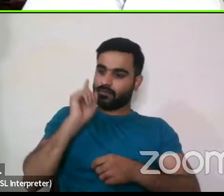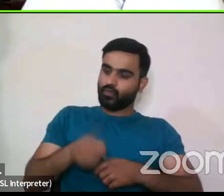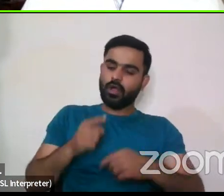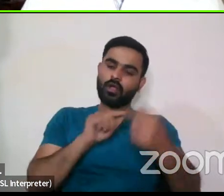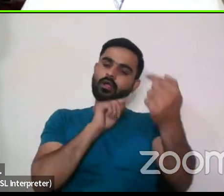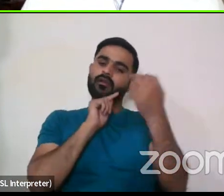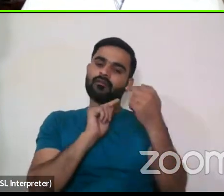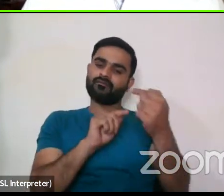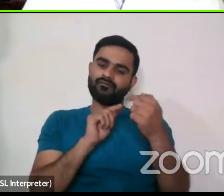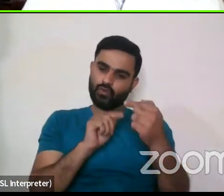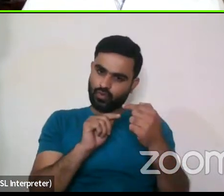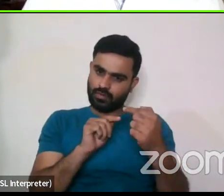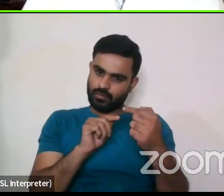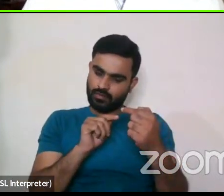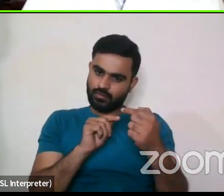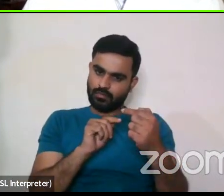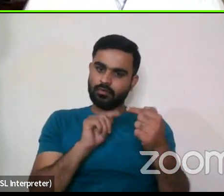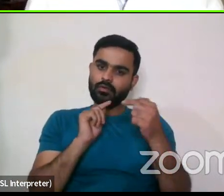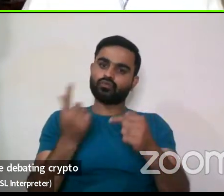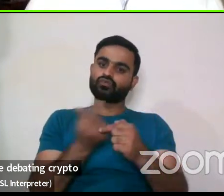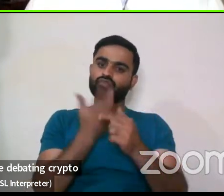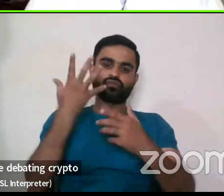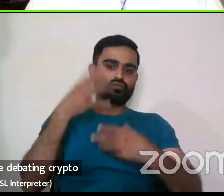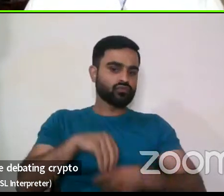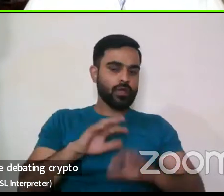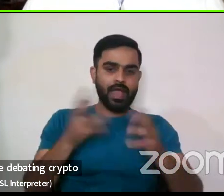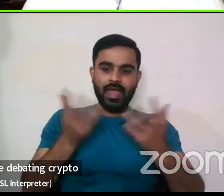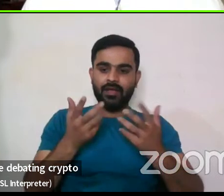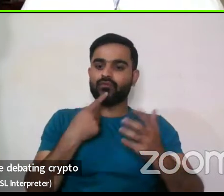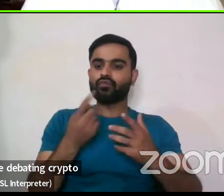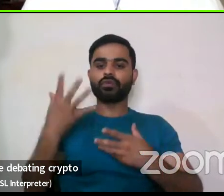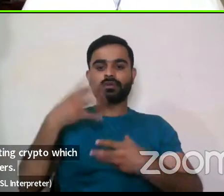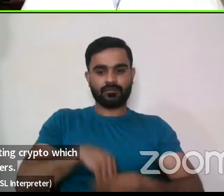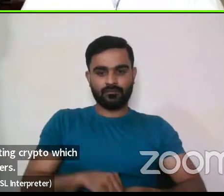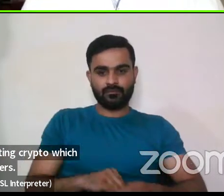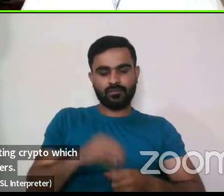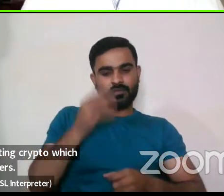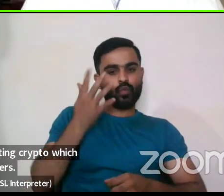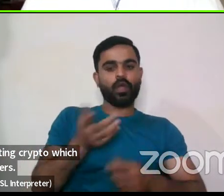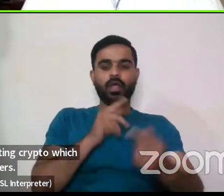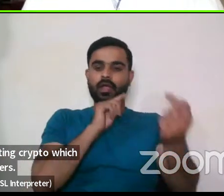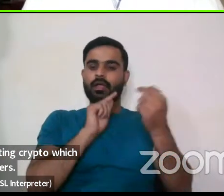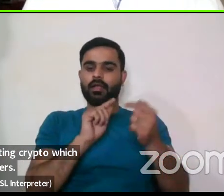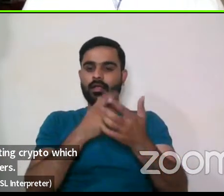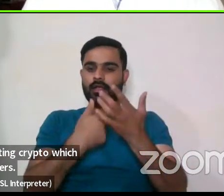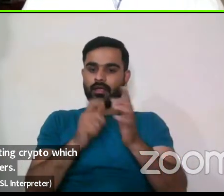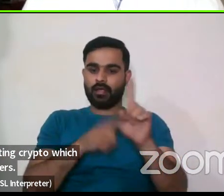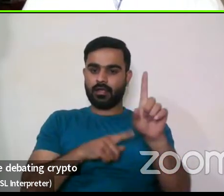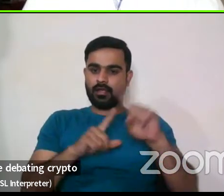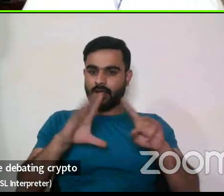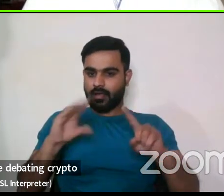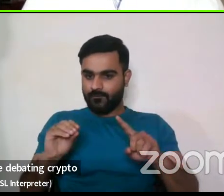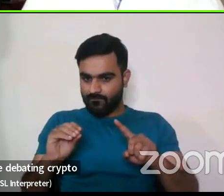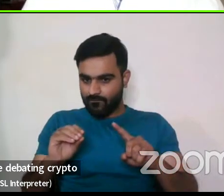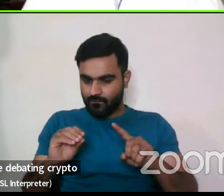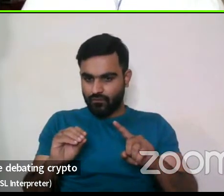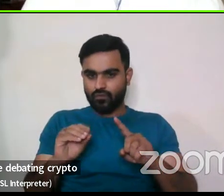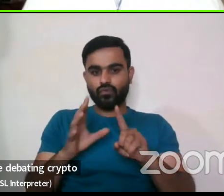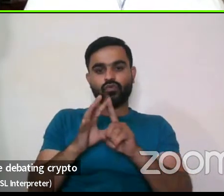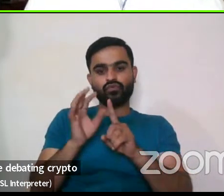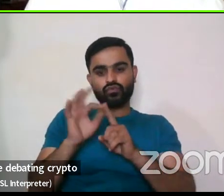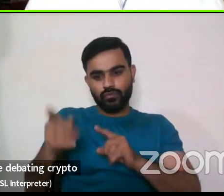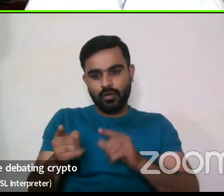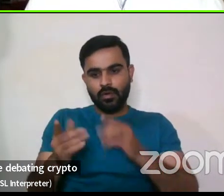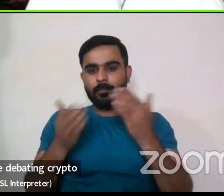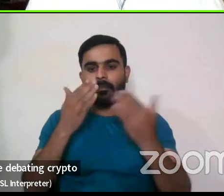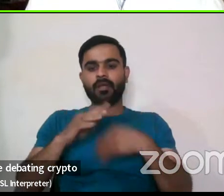debating crypto, which finds its way in newspapers, and that's how we see it, while they are debating crypto and what they should do to crypto and blockchain,